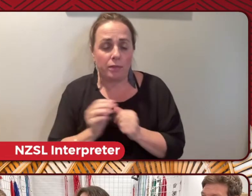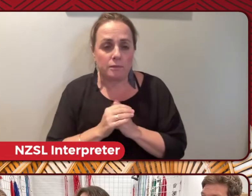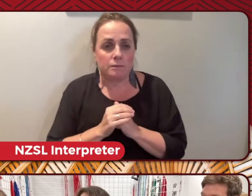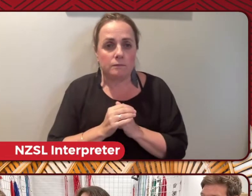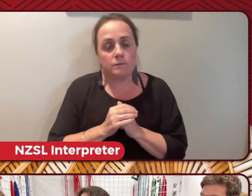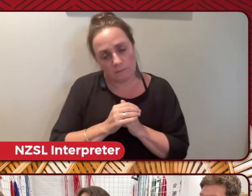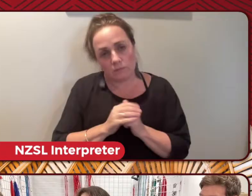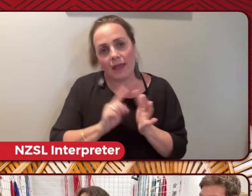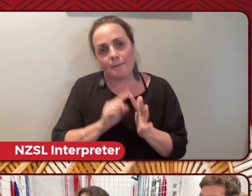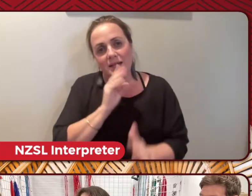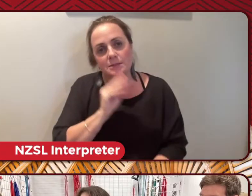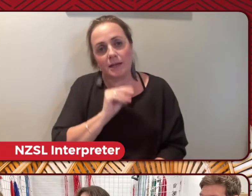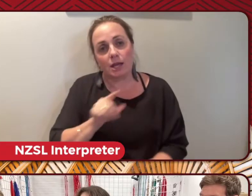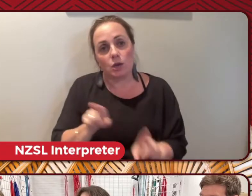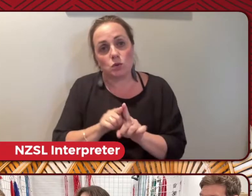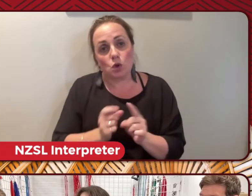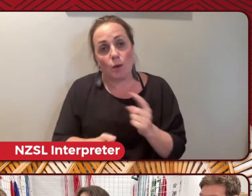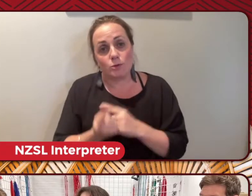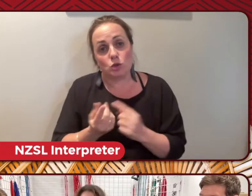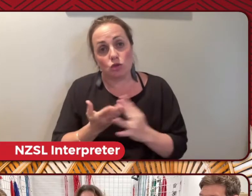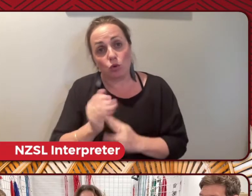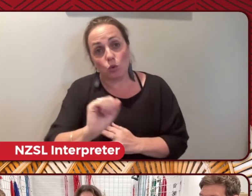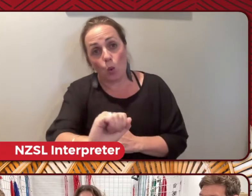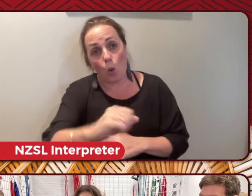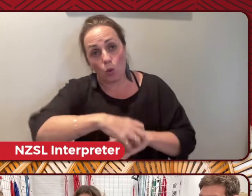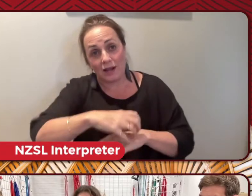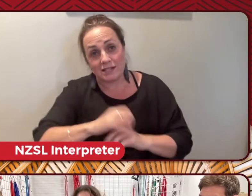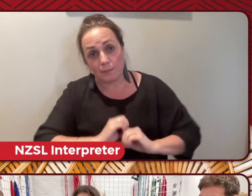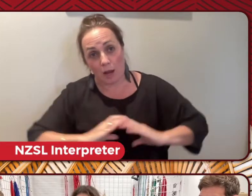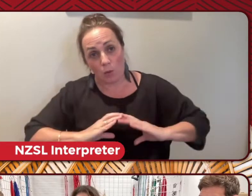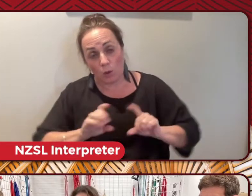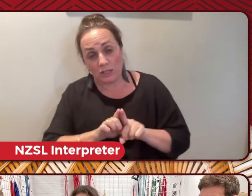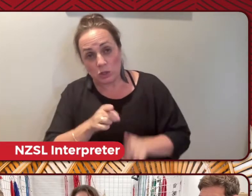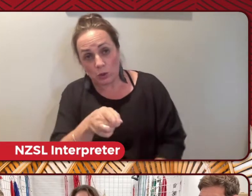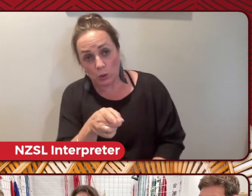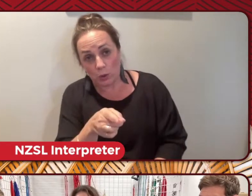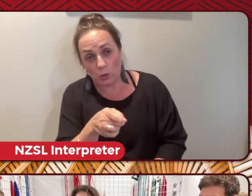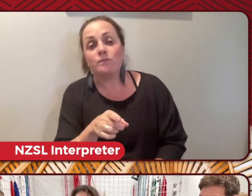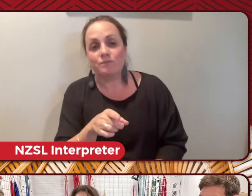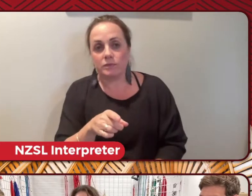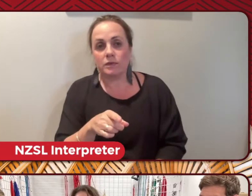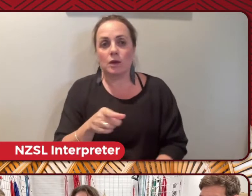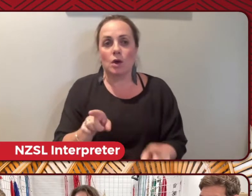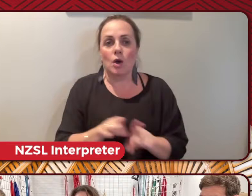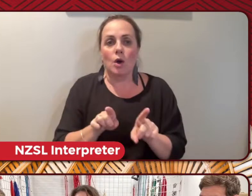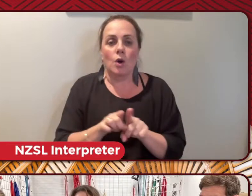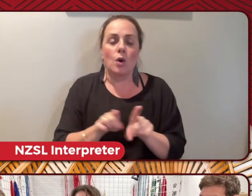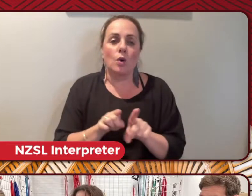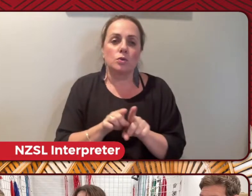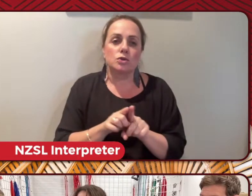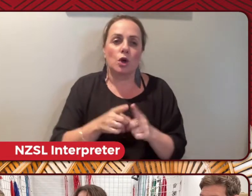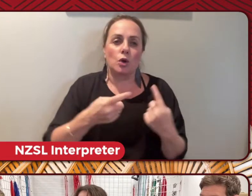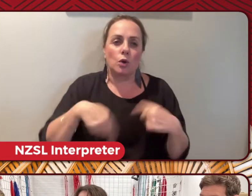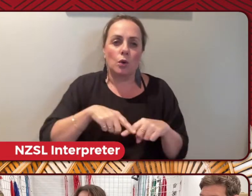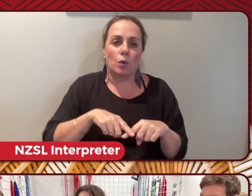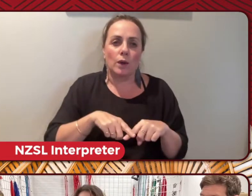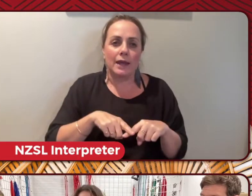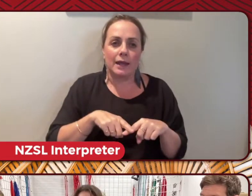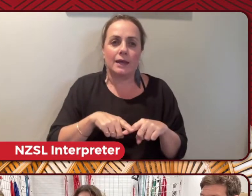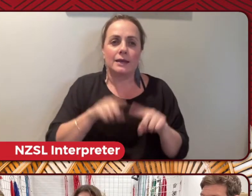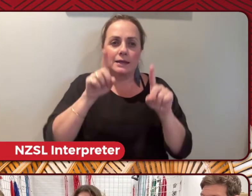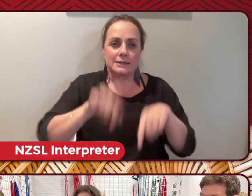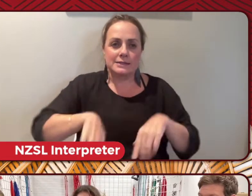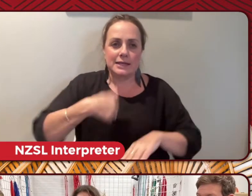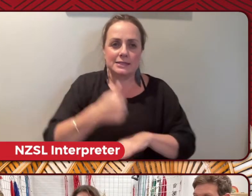some opportunities through your organisation as well as on our end, we also see a need. So we're starting a charity called Collective